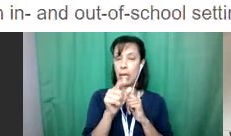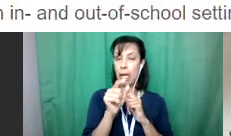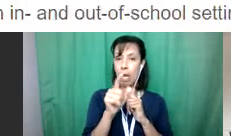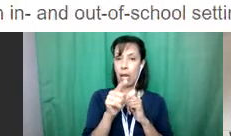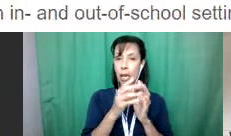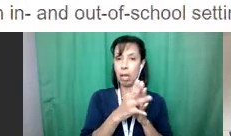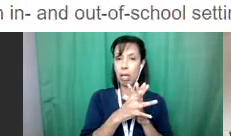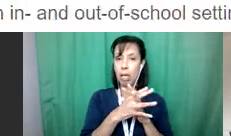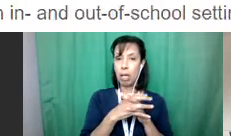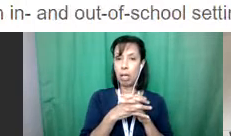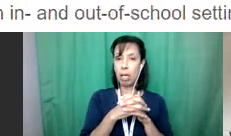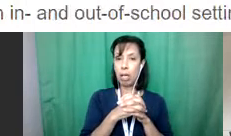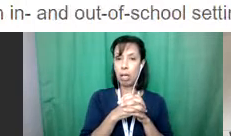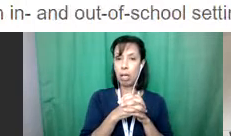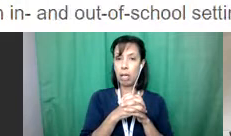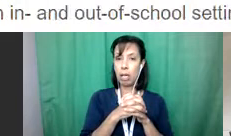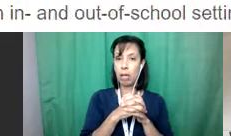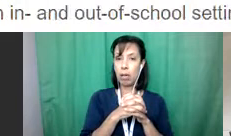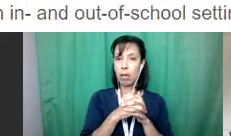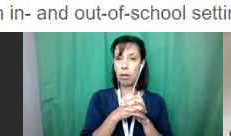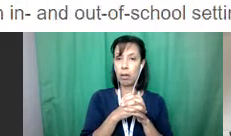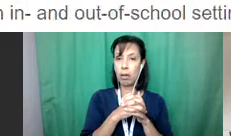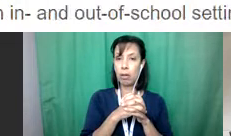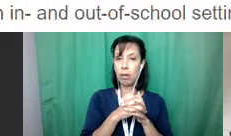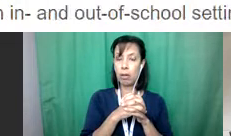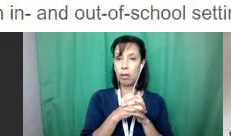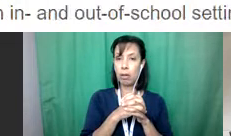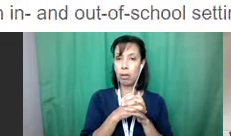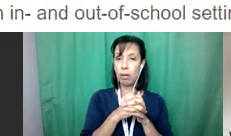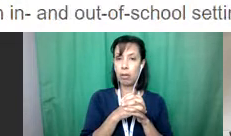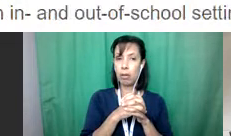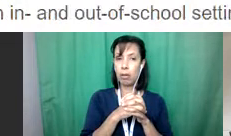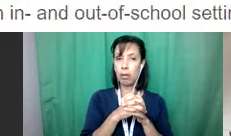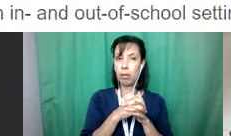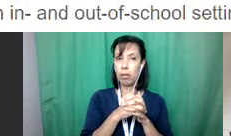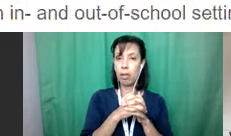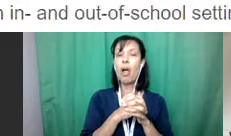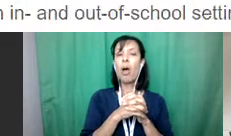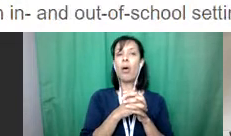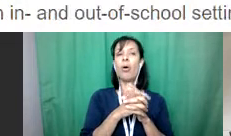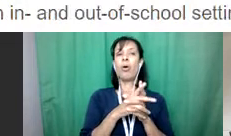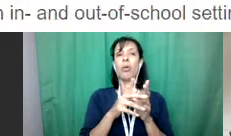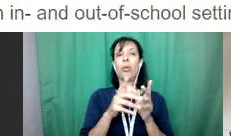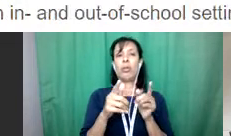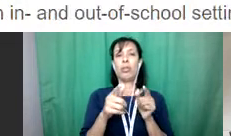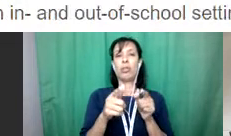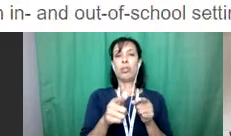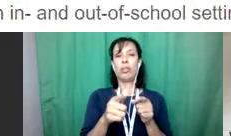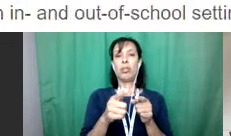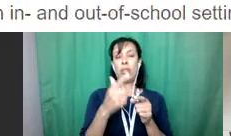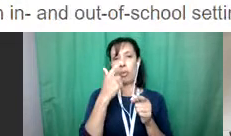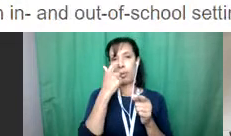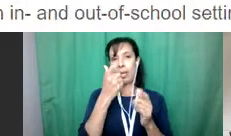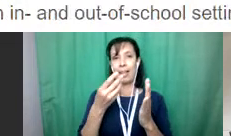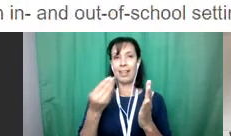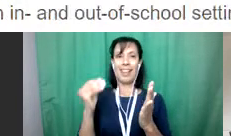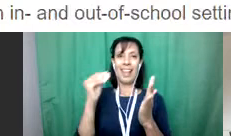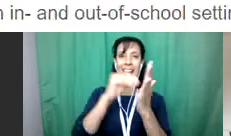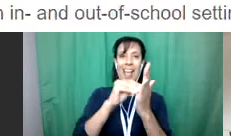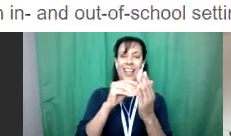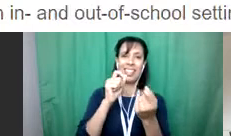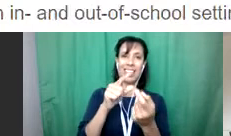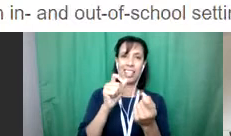There we go. Email from, and I can send them to me. So I can put my email address in there, and it's going to